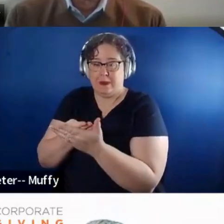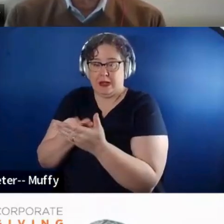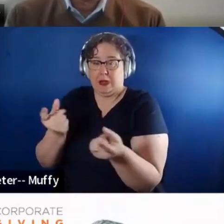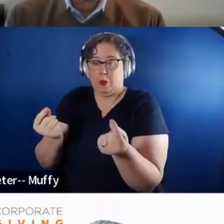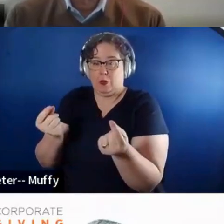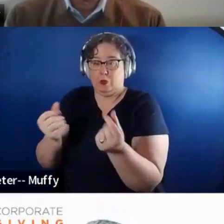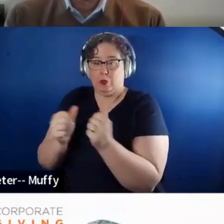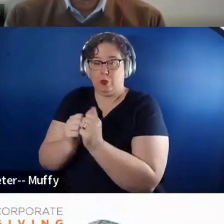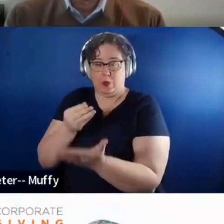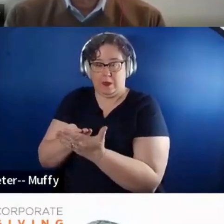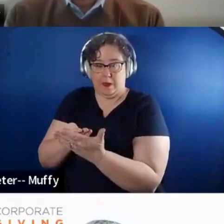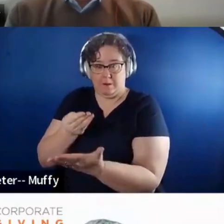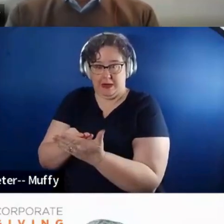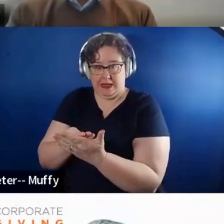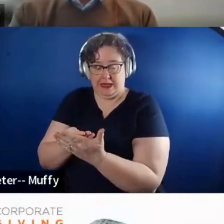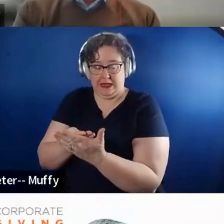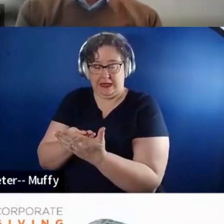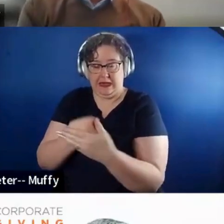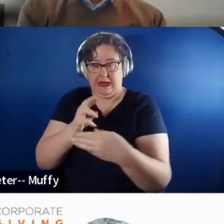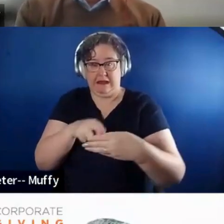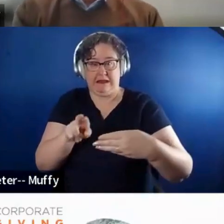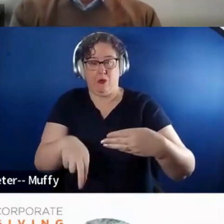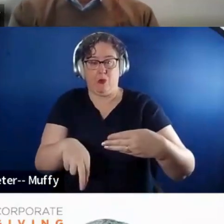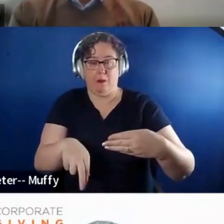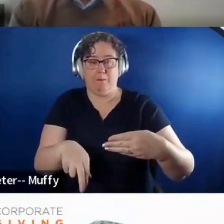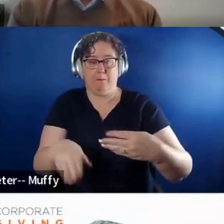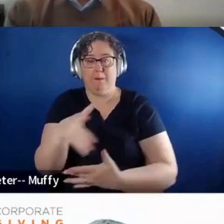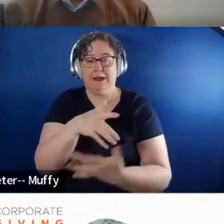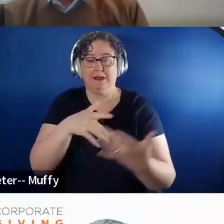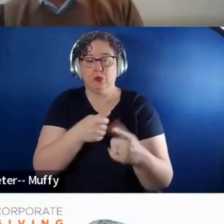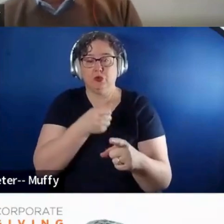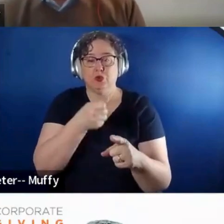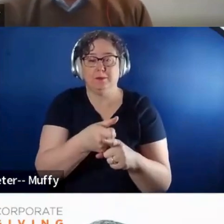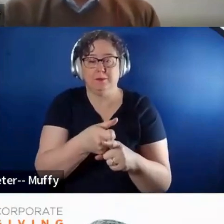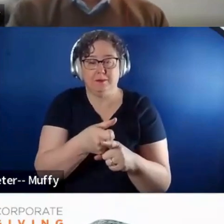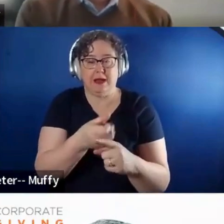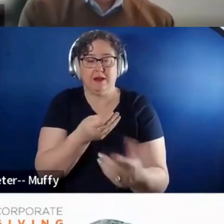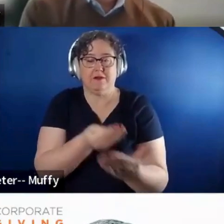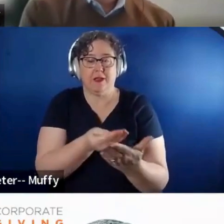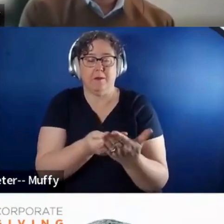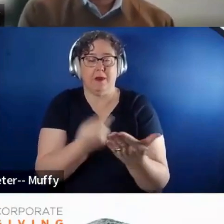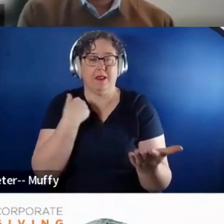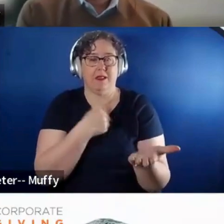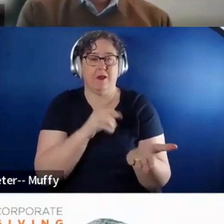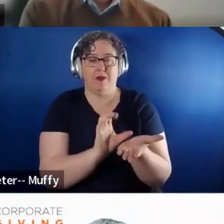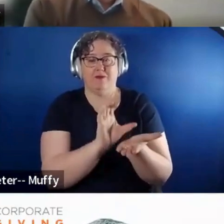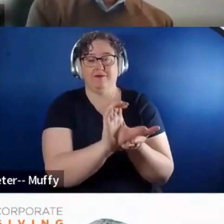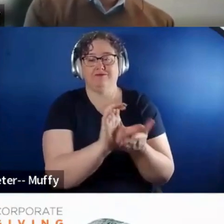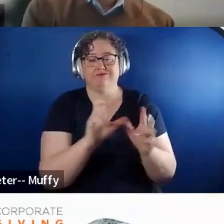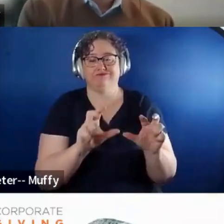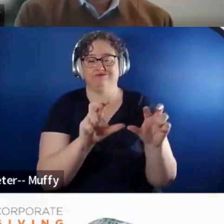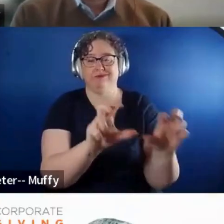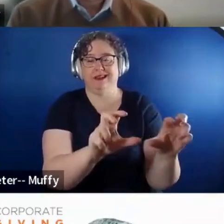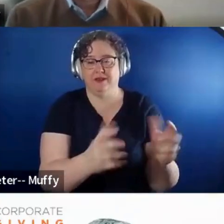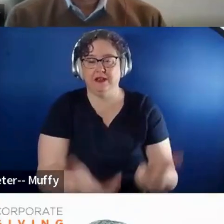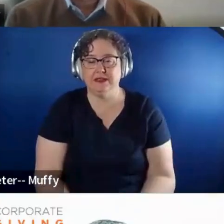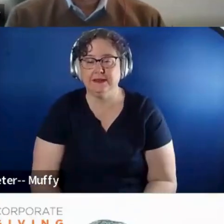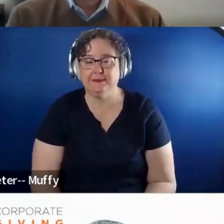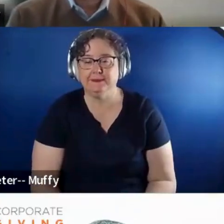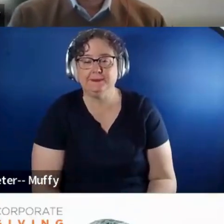with it, and what is the outcome, what is the social impact of that money we've invested, you know.